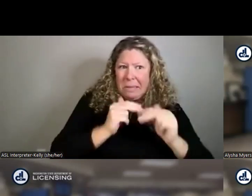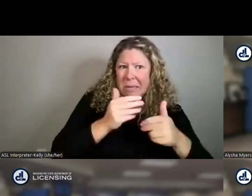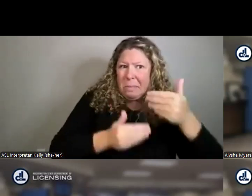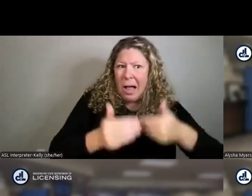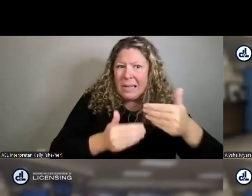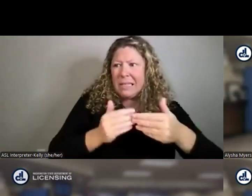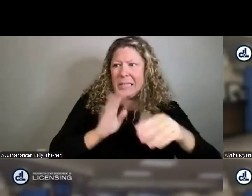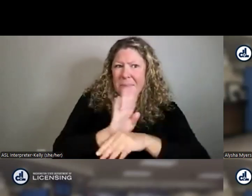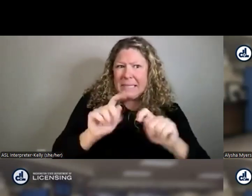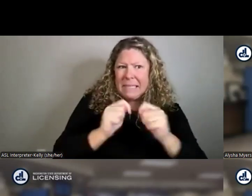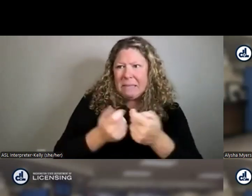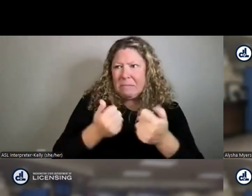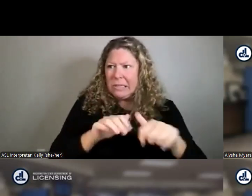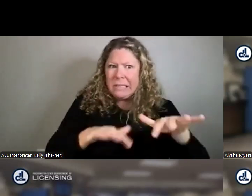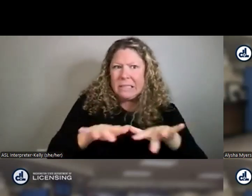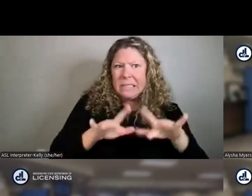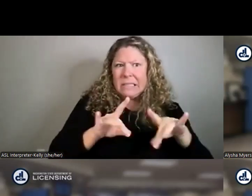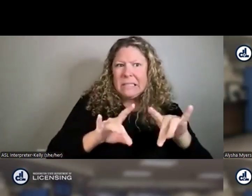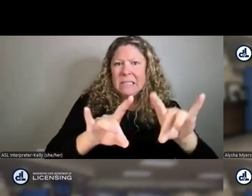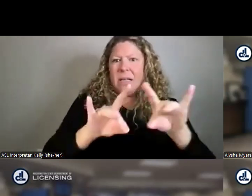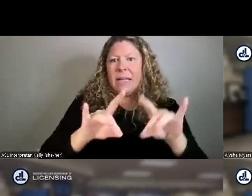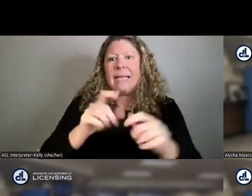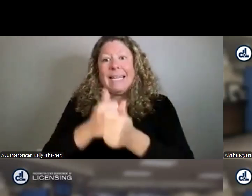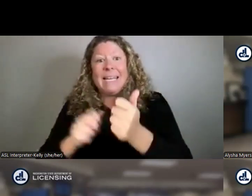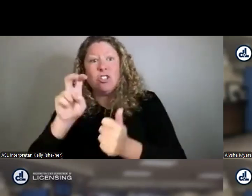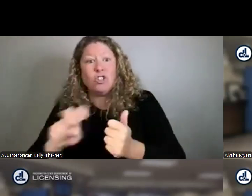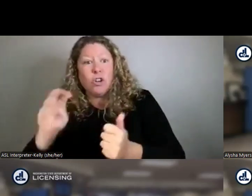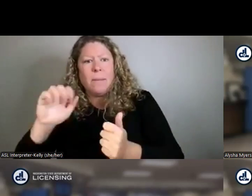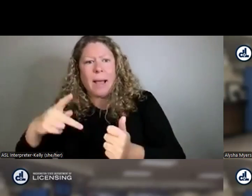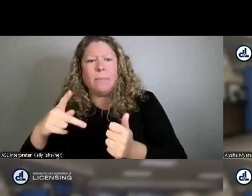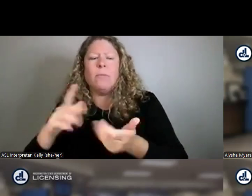and we are getting quicker and quicker with each journey map that we do.